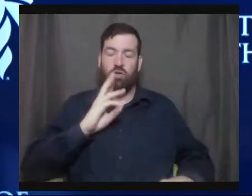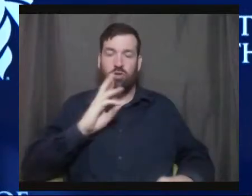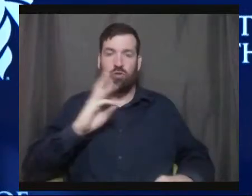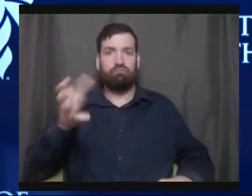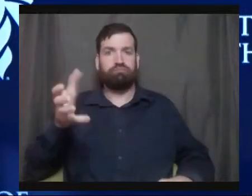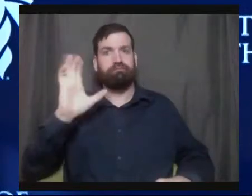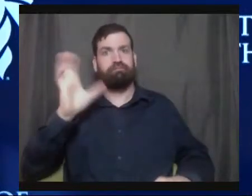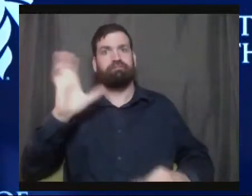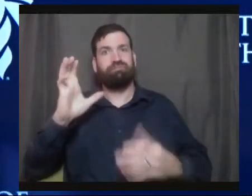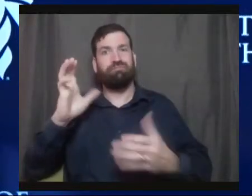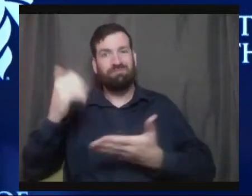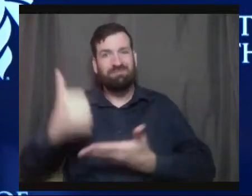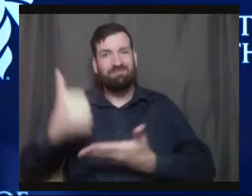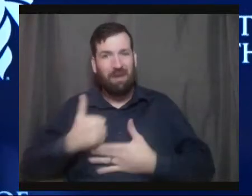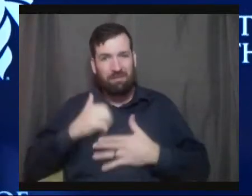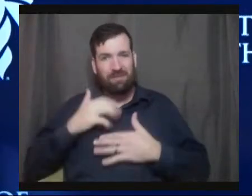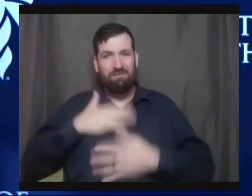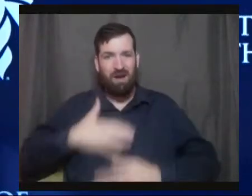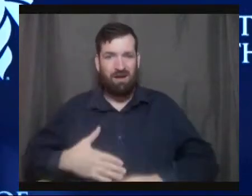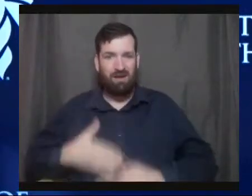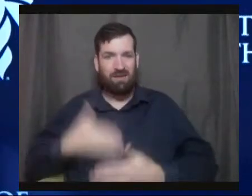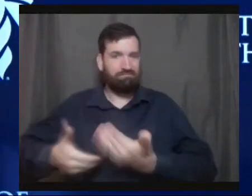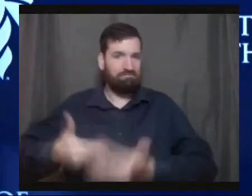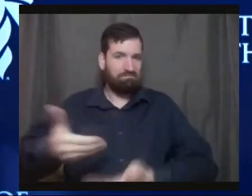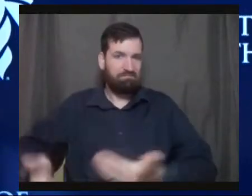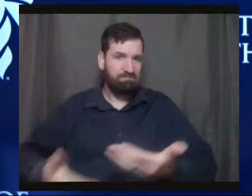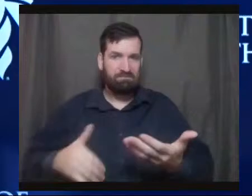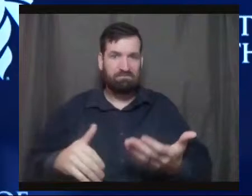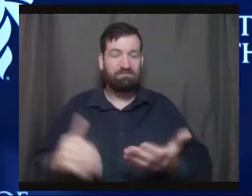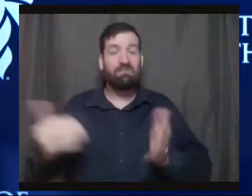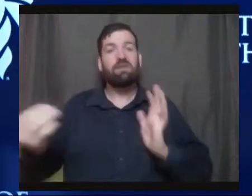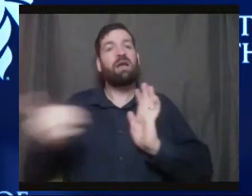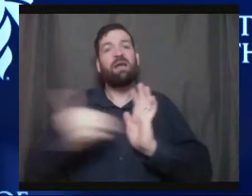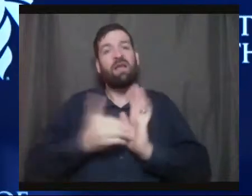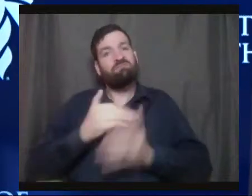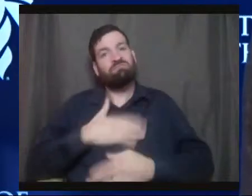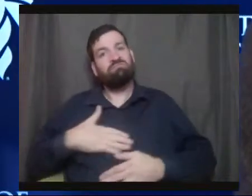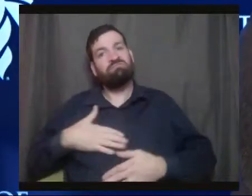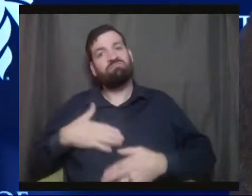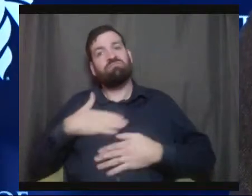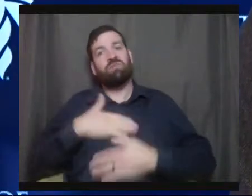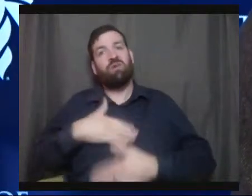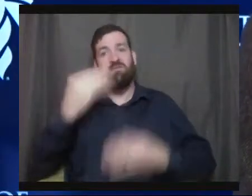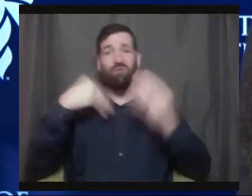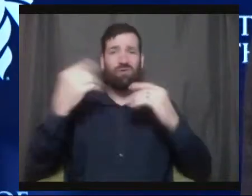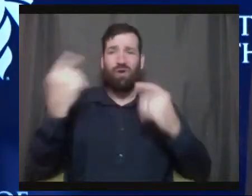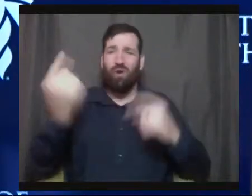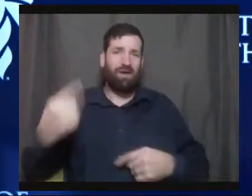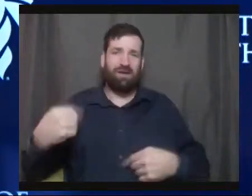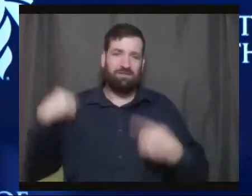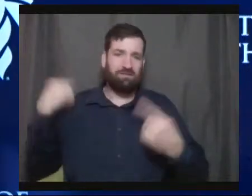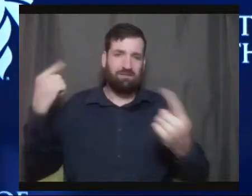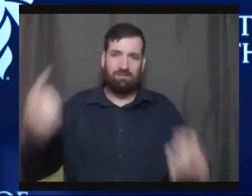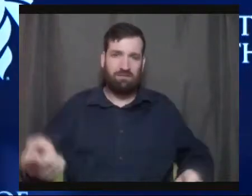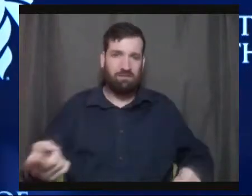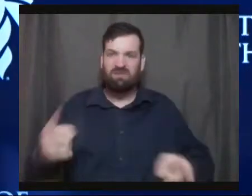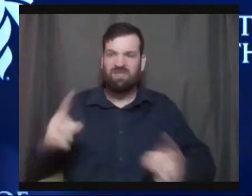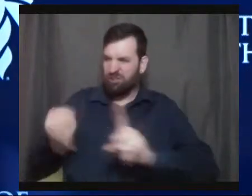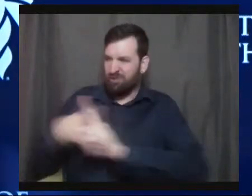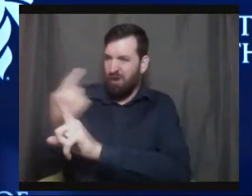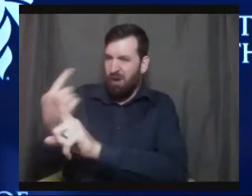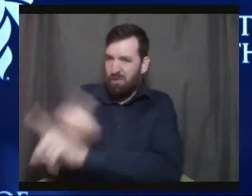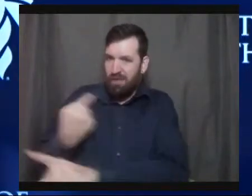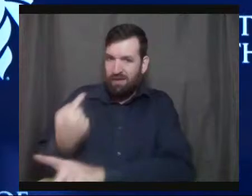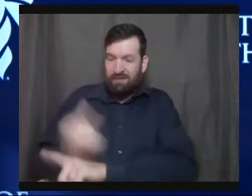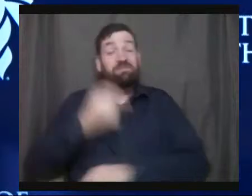here, the system, and you get to enjoy the foods that you've always enjoyed. Properly. Yes. Yeah, you just take